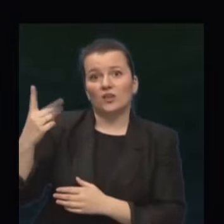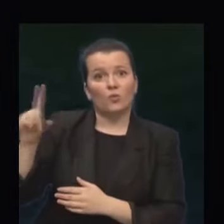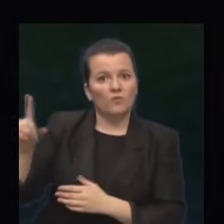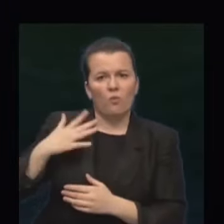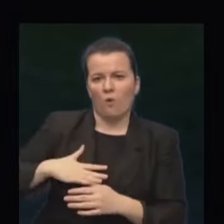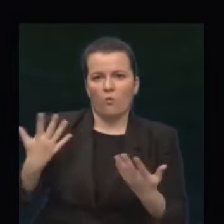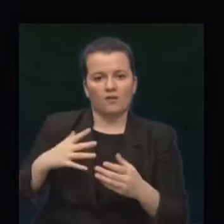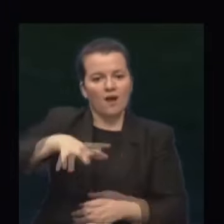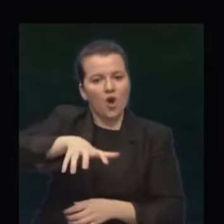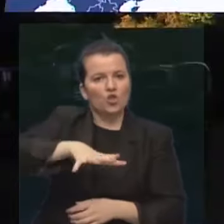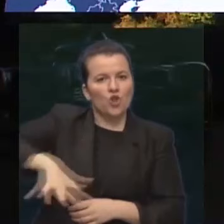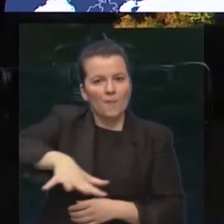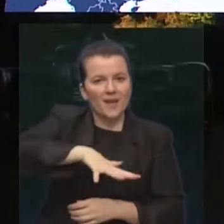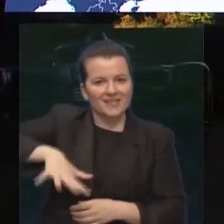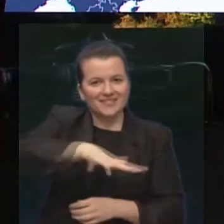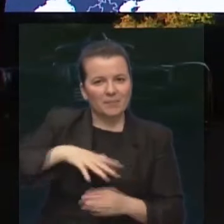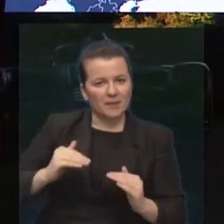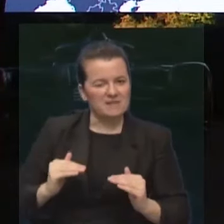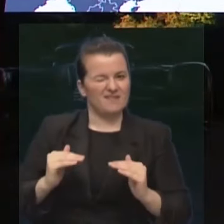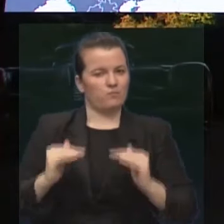also become